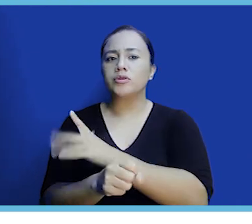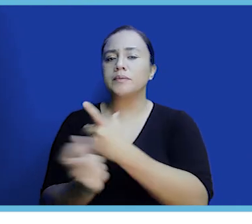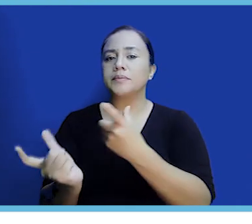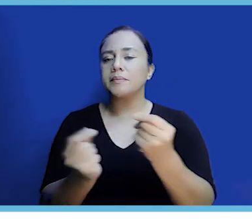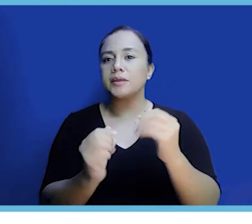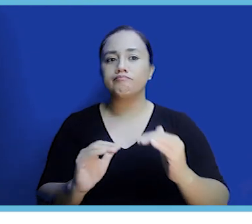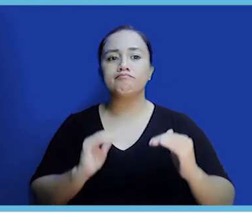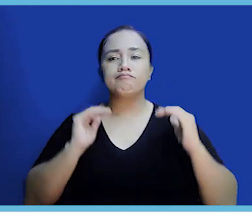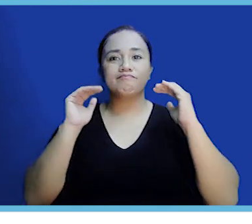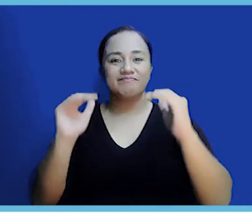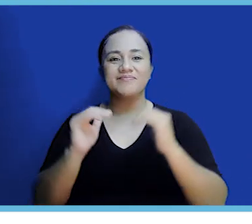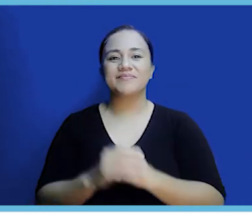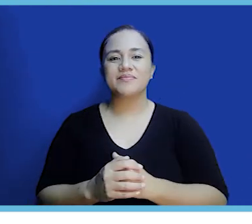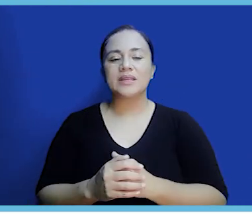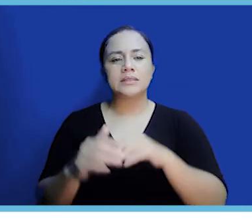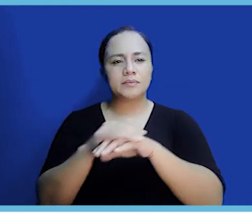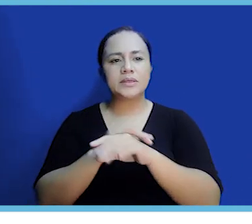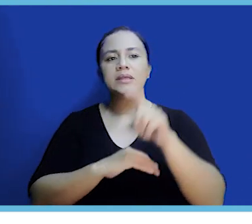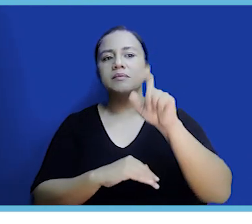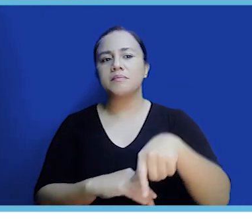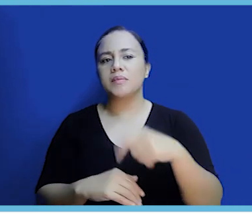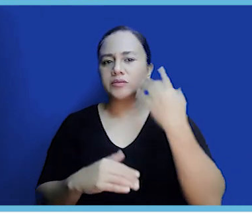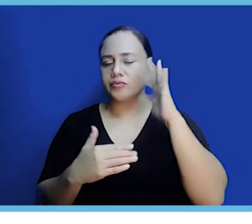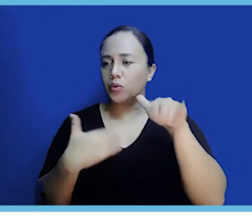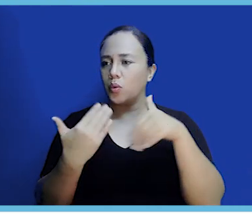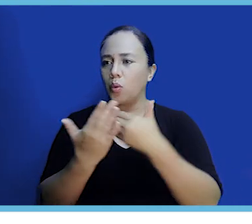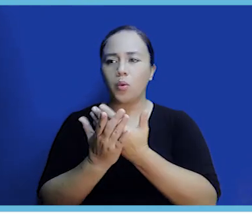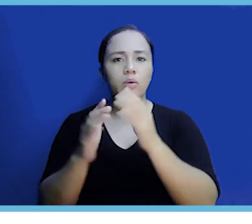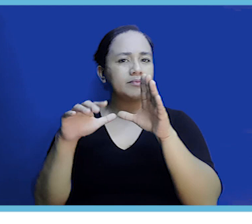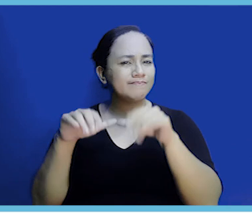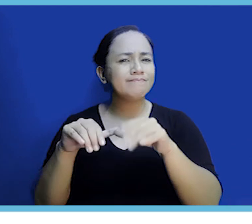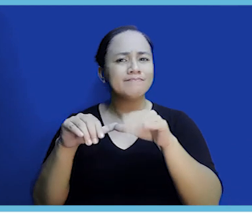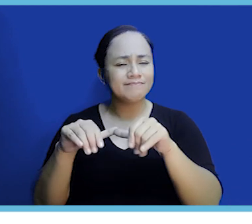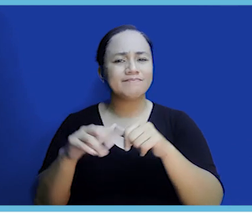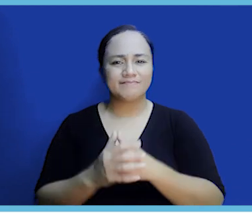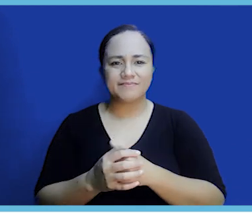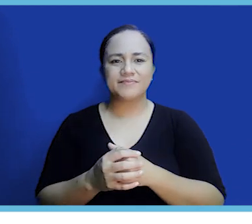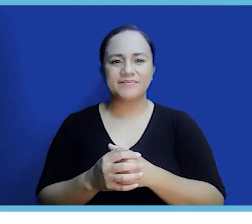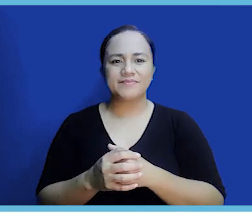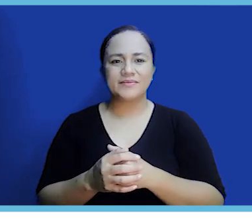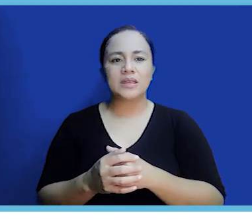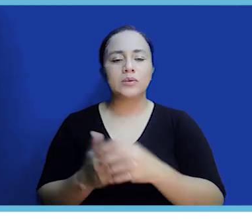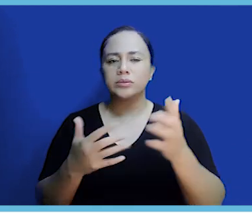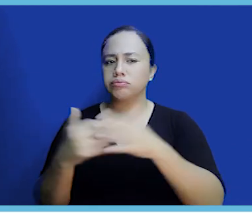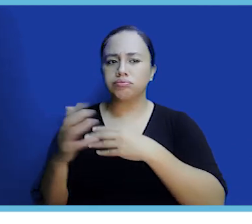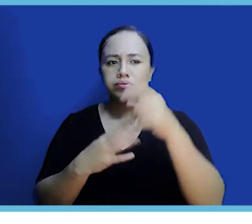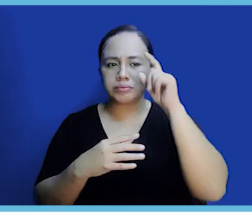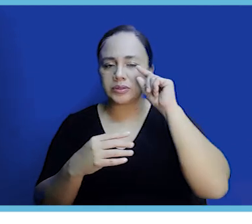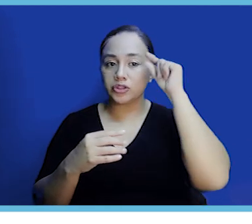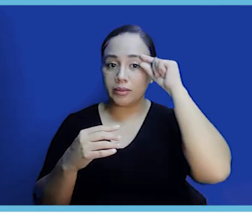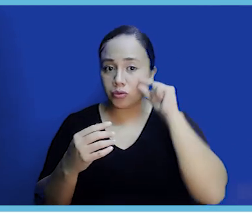given to fully implement and upgrade it. Accessibility must be for all persons with